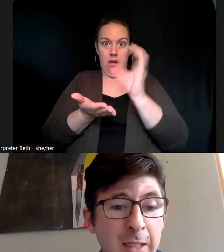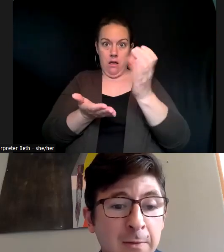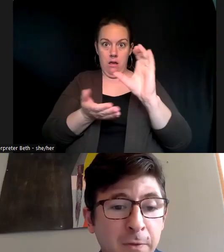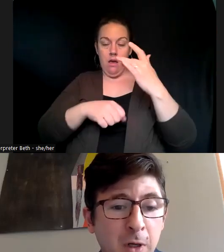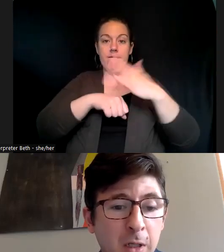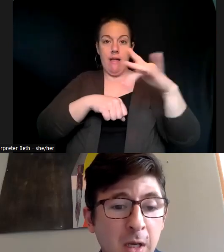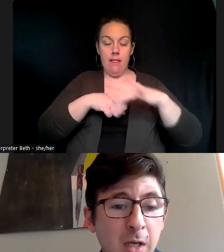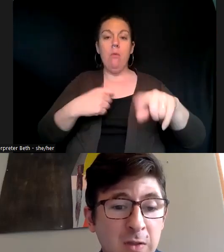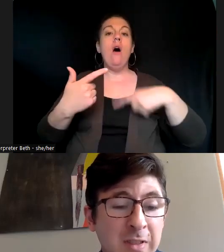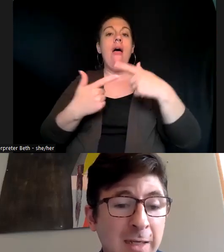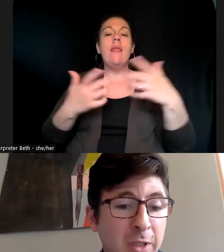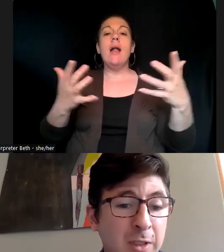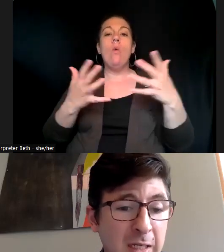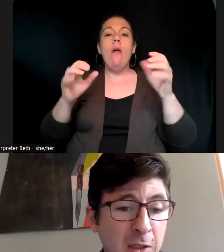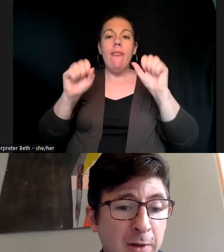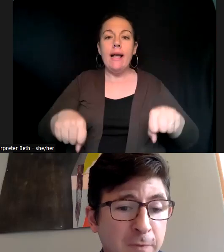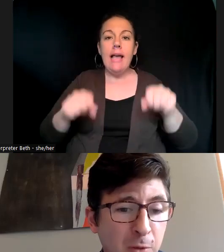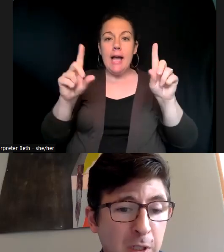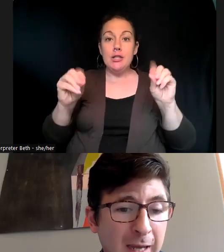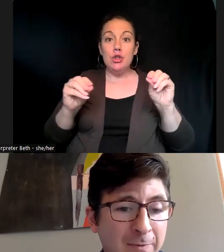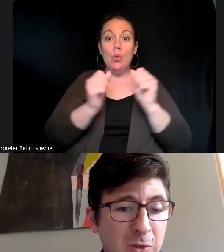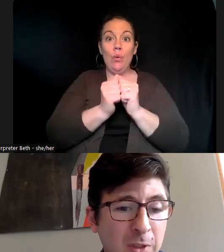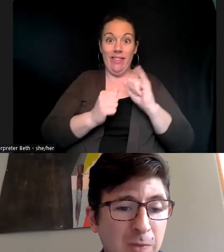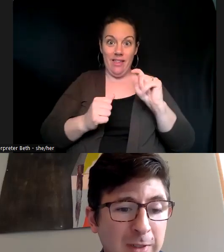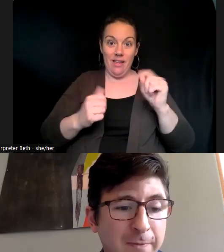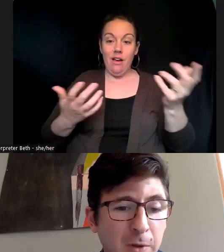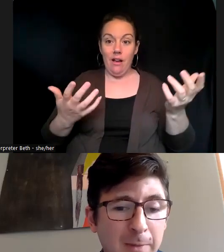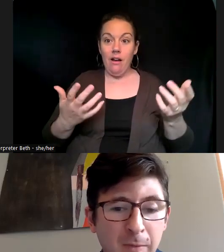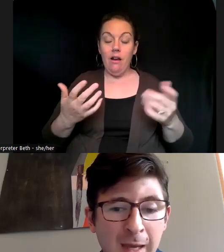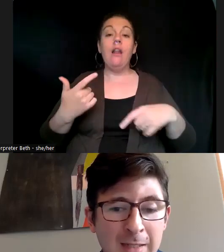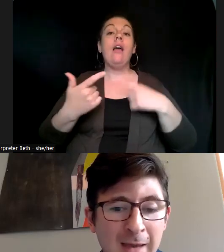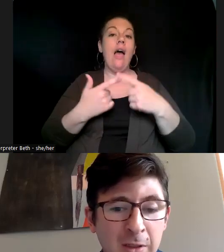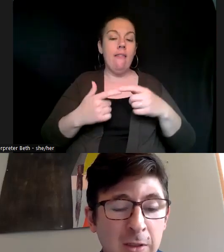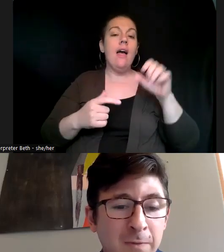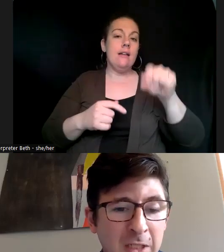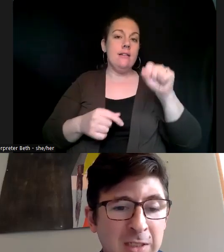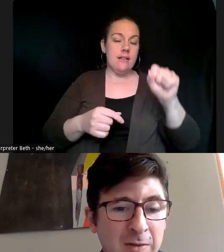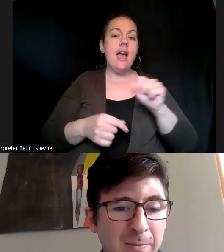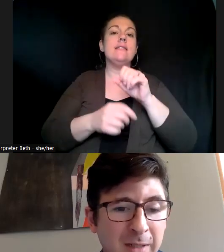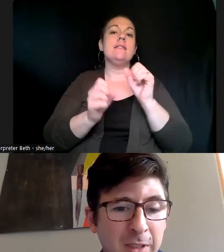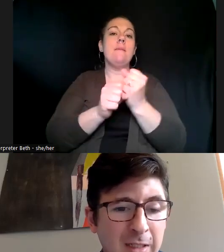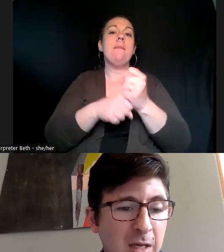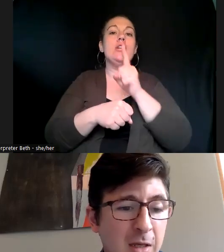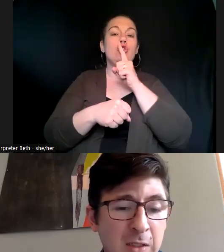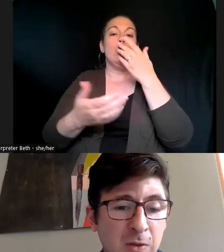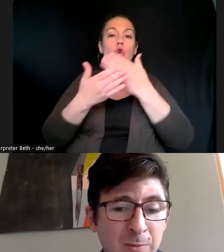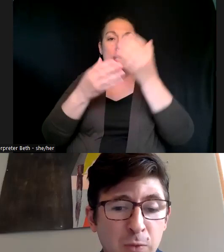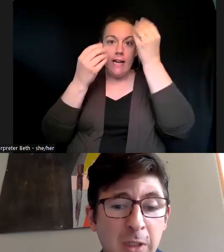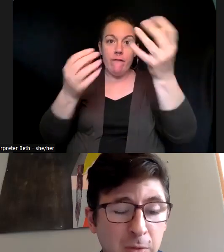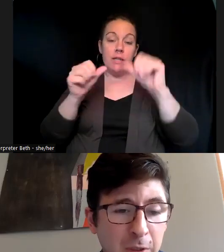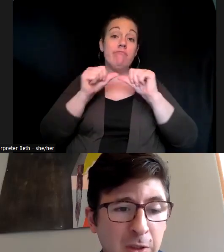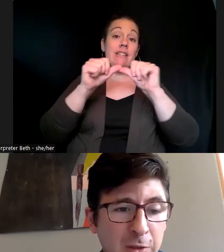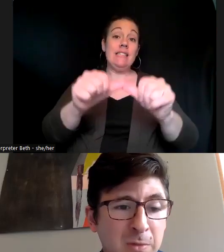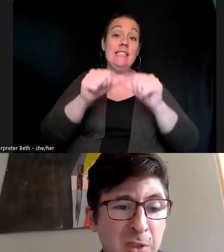about the need for sustainability going forward after 2024, and having good information out to the public is going to be